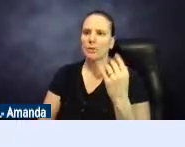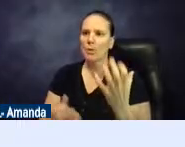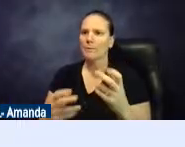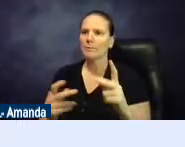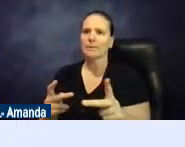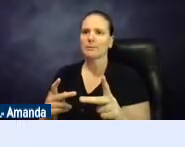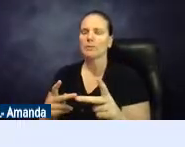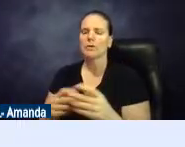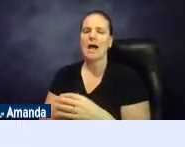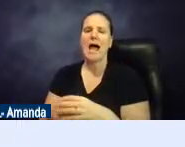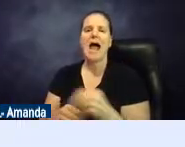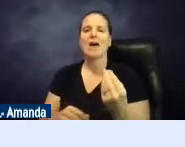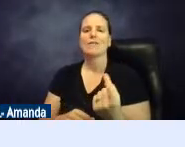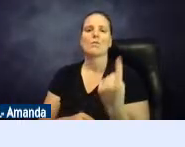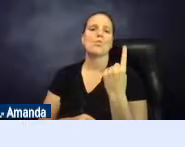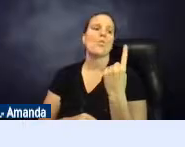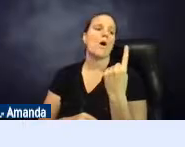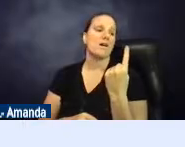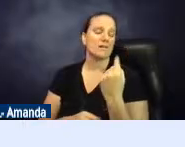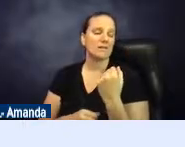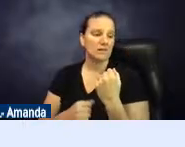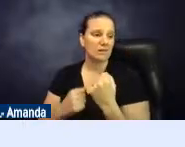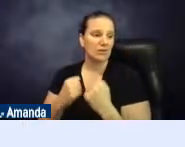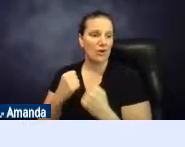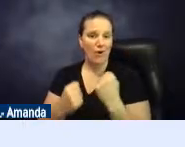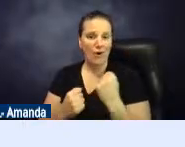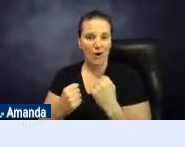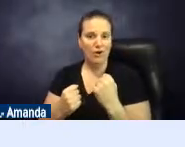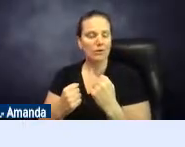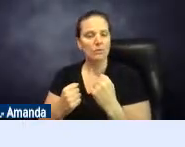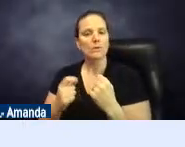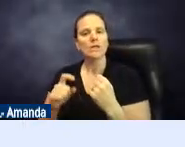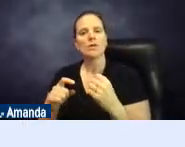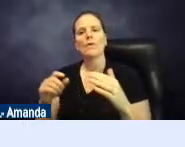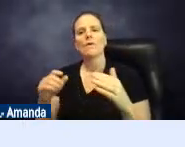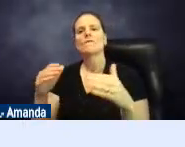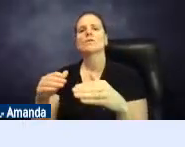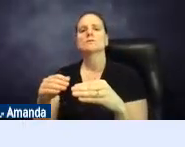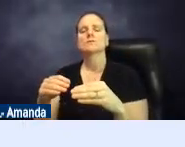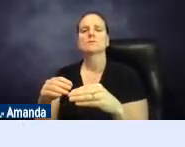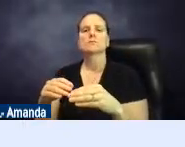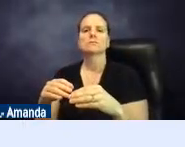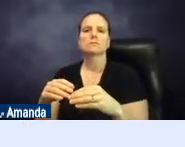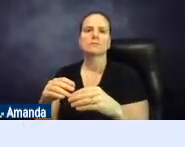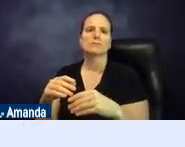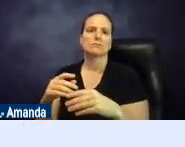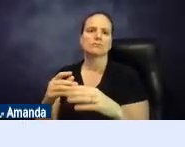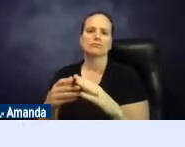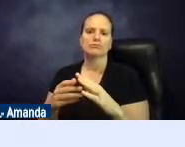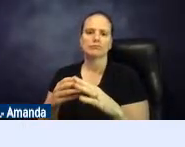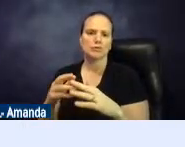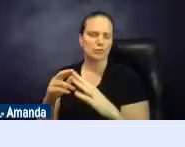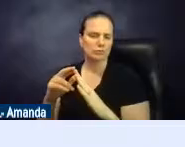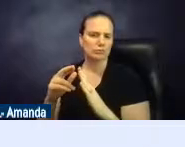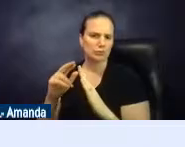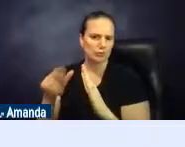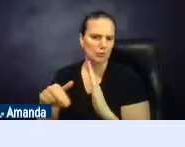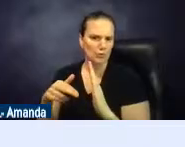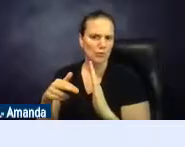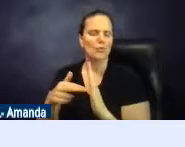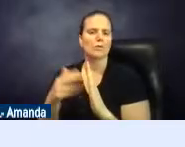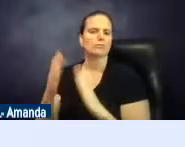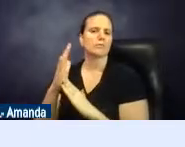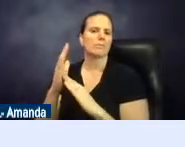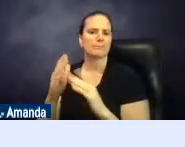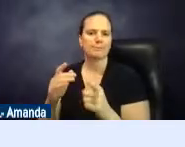occupancy vehicles, getting this right is really important. So that's why I think we really need to focus on making this world class. So I want to highlight three things, and